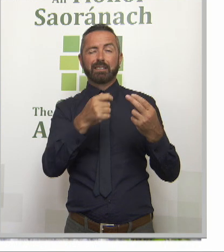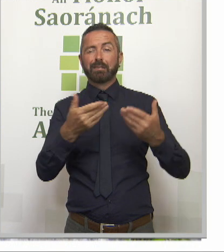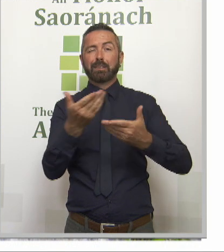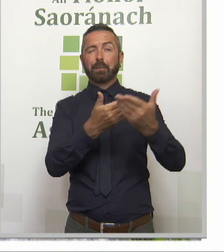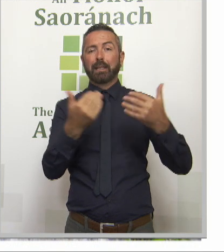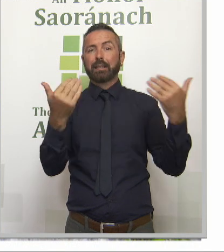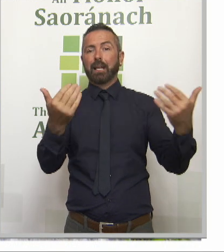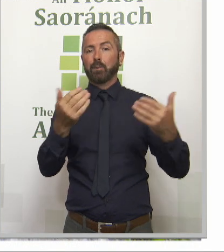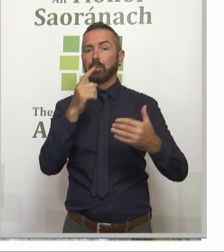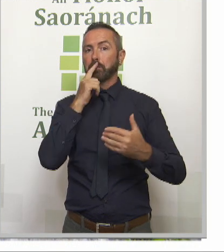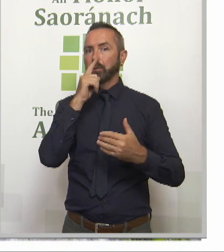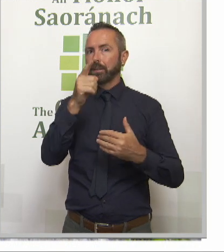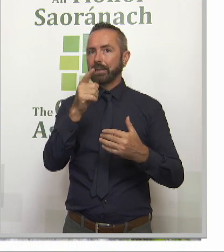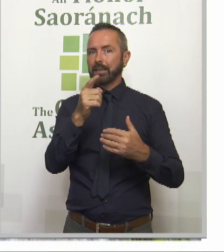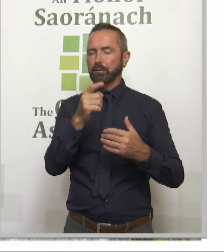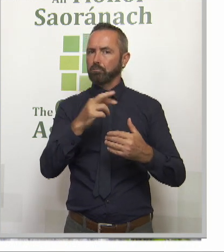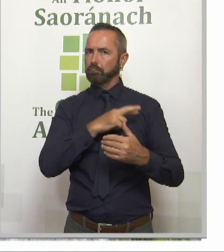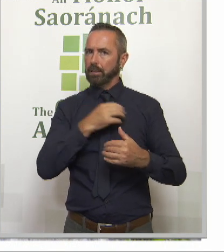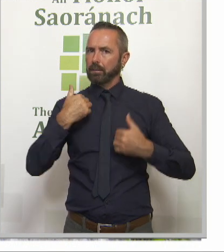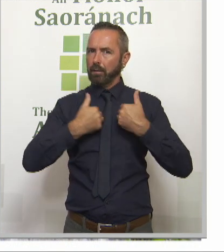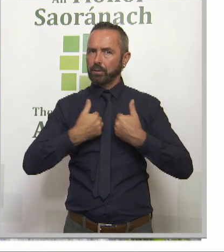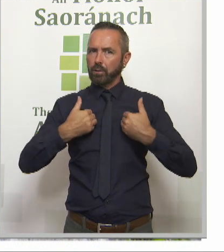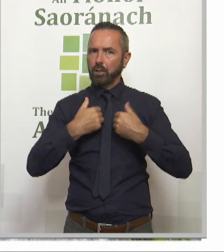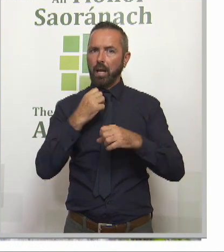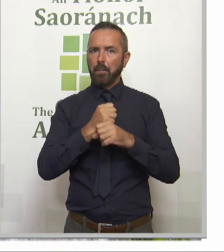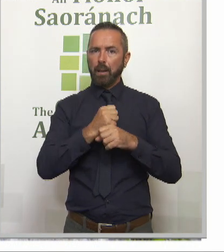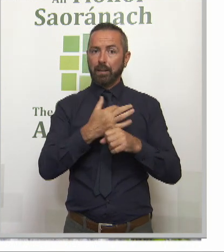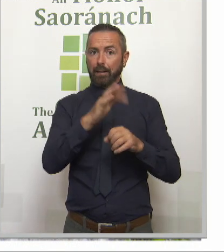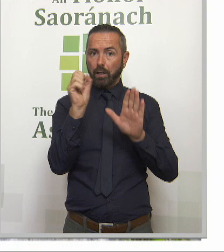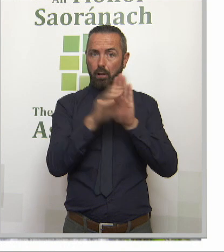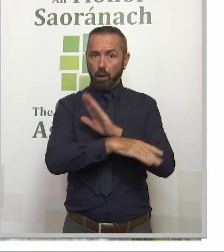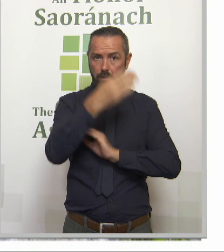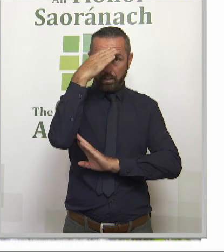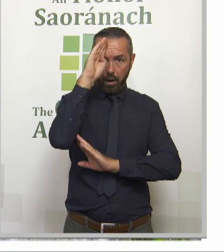are of particular concern because if they're lost here, then they're lost everywhere.